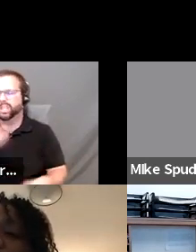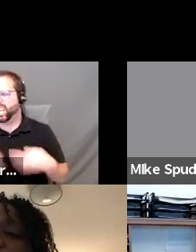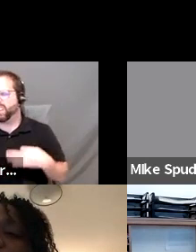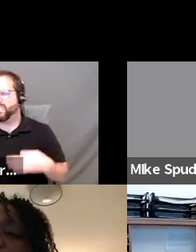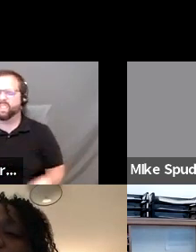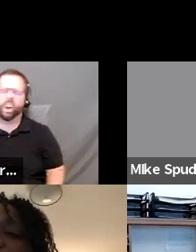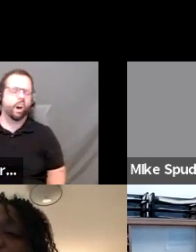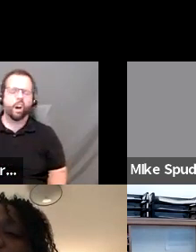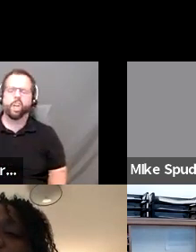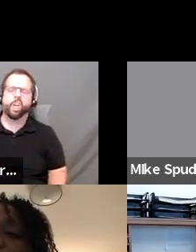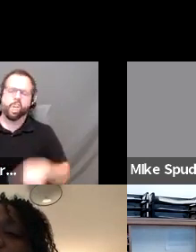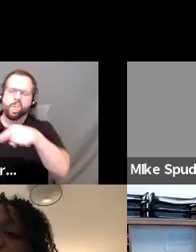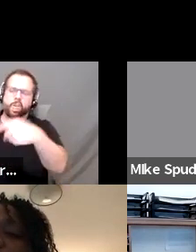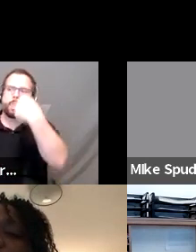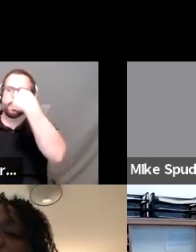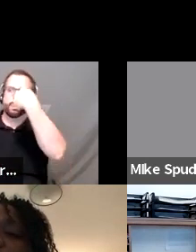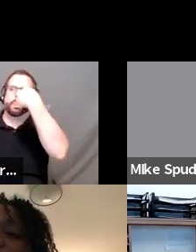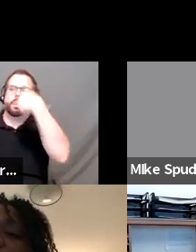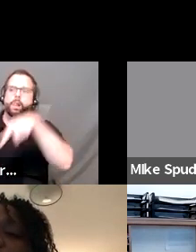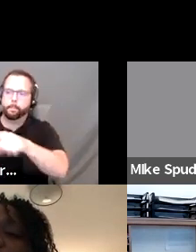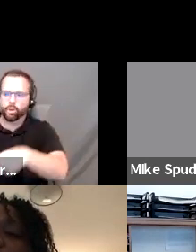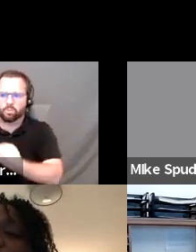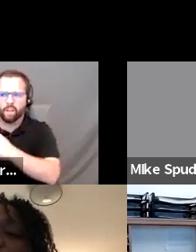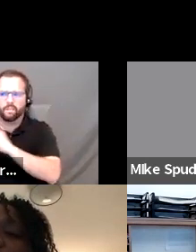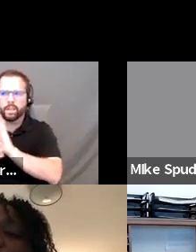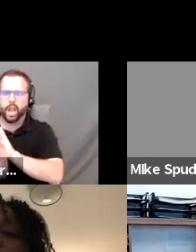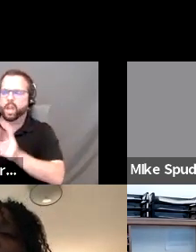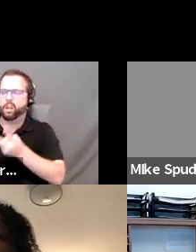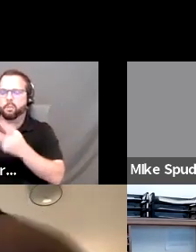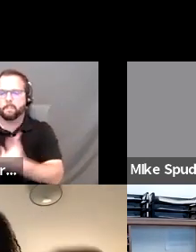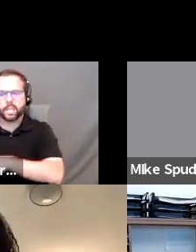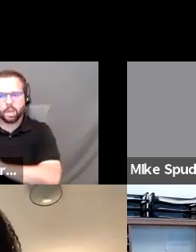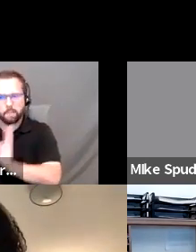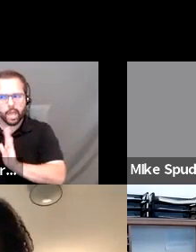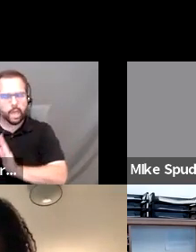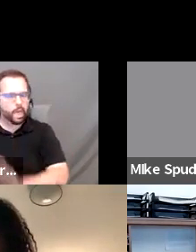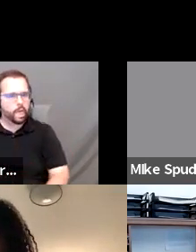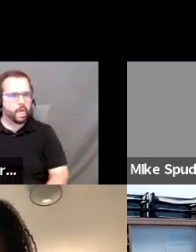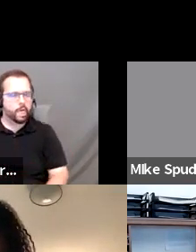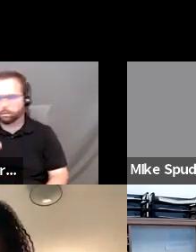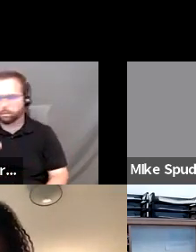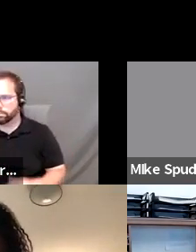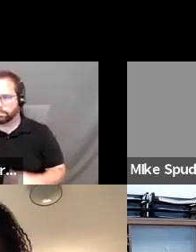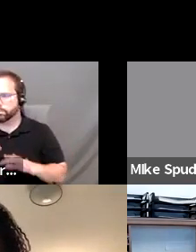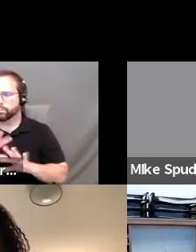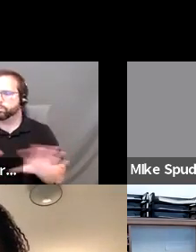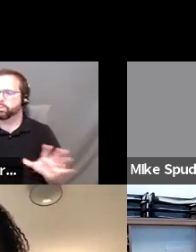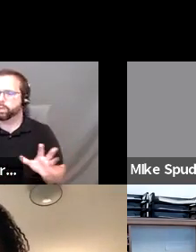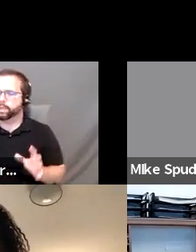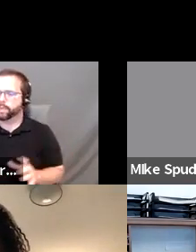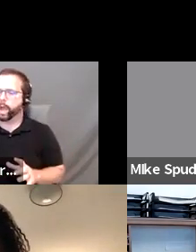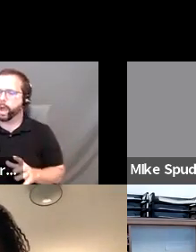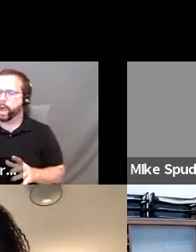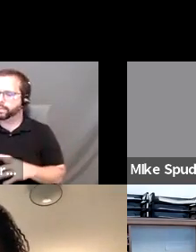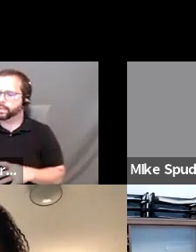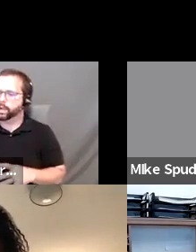problem again or a burden again, you mhm, know so yeah. it's kind of like one of those things where I've personally